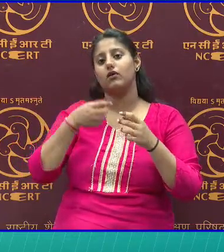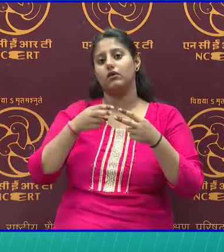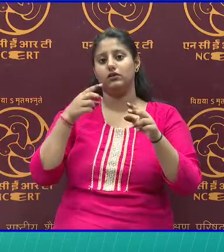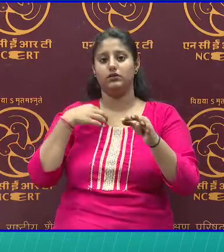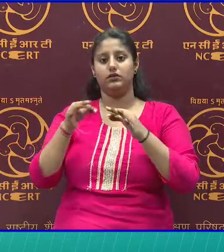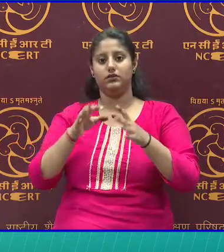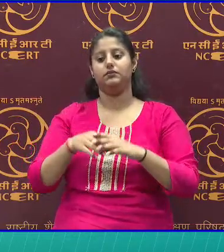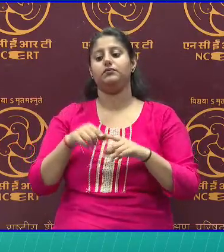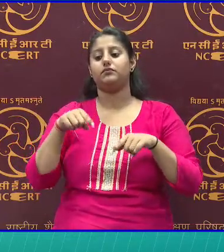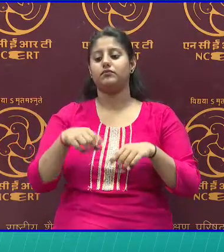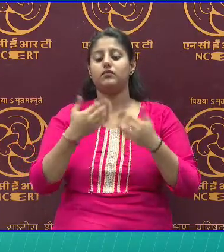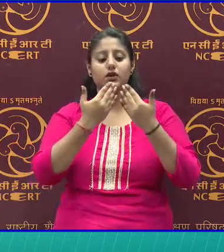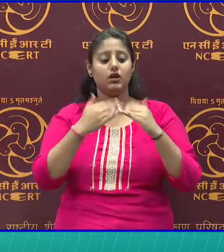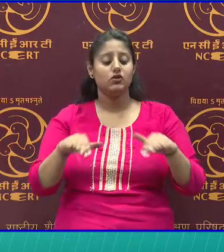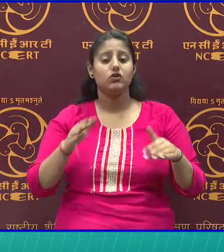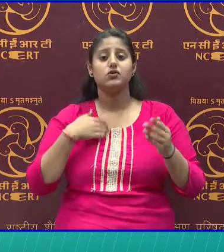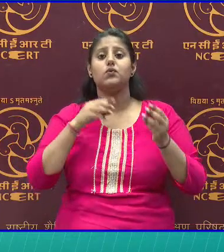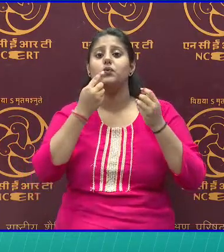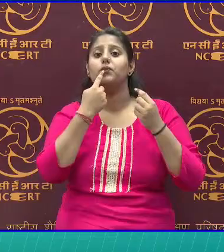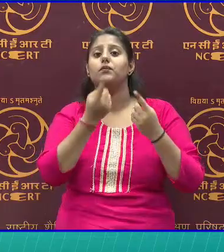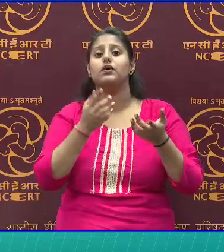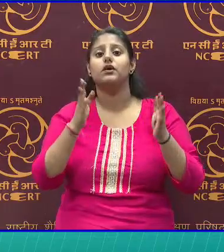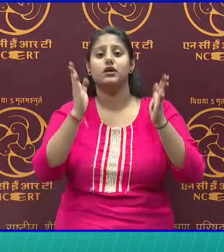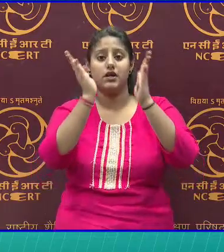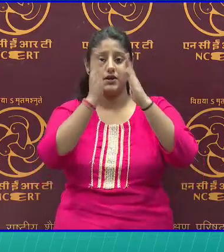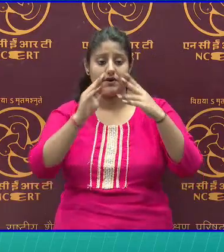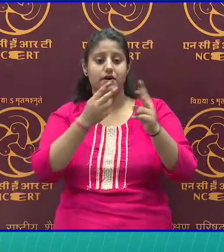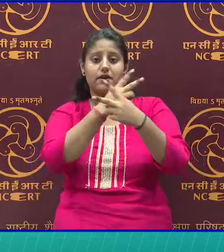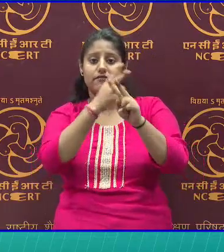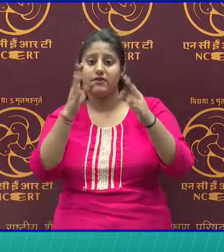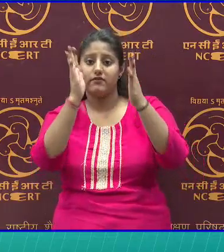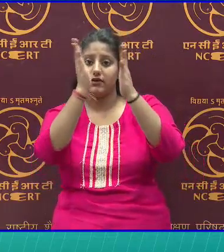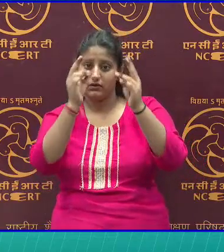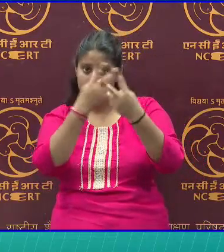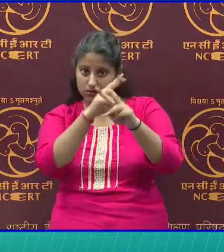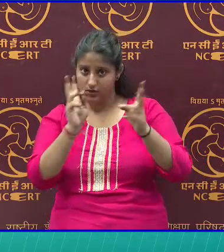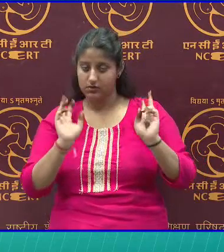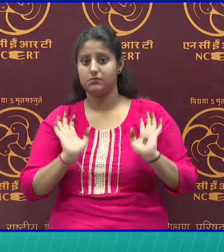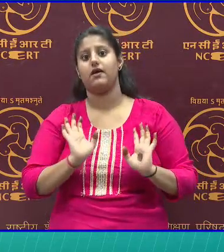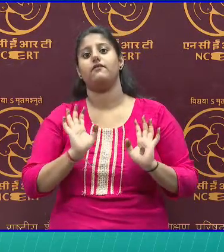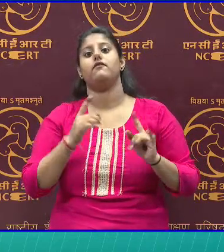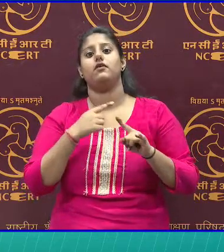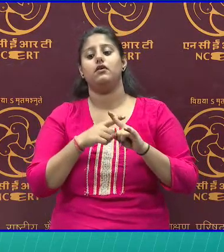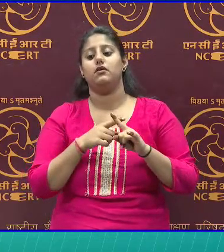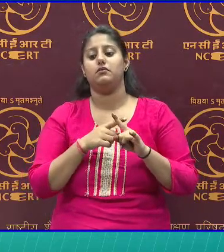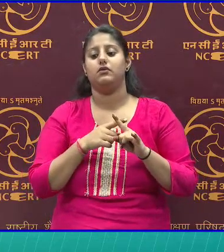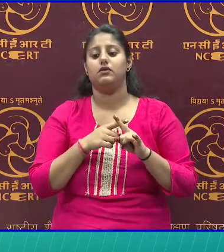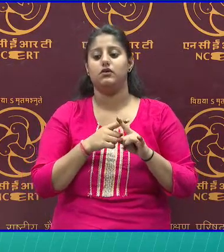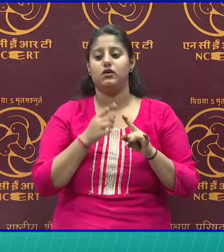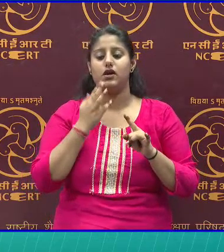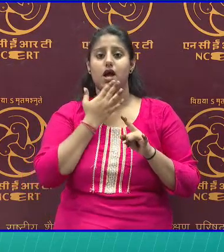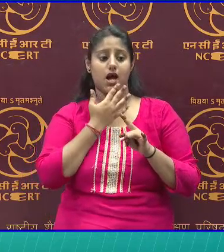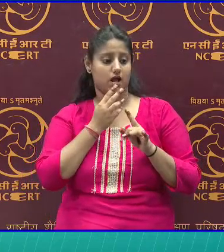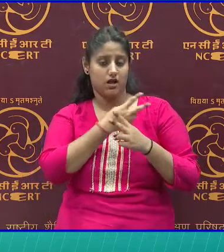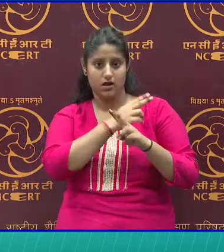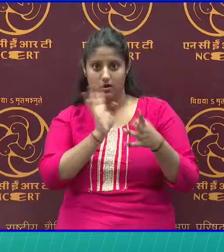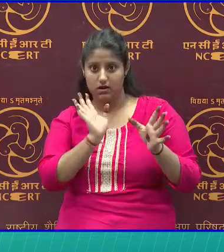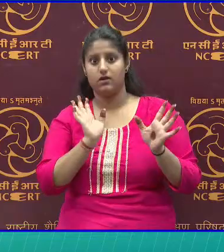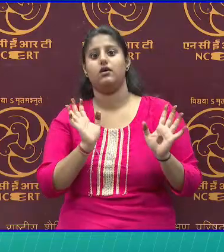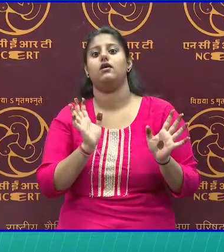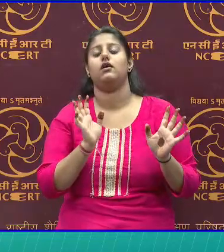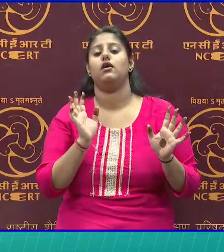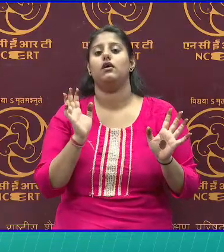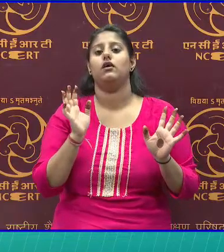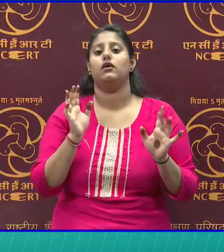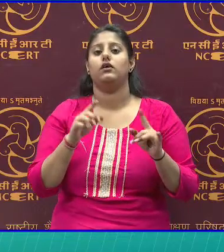there are differences even in the structure. So they see that there are without introducing the scientific concepts like